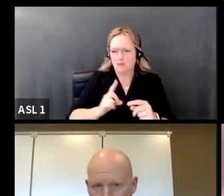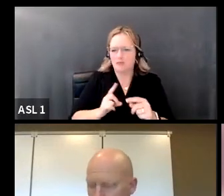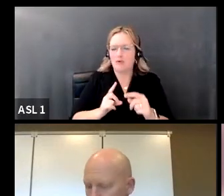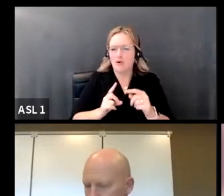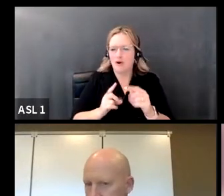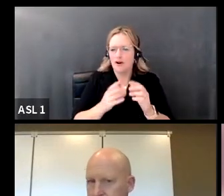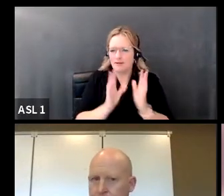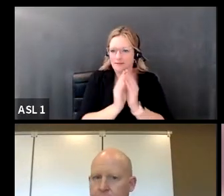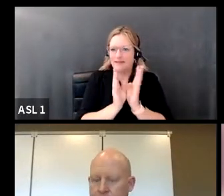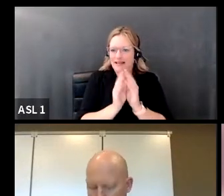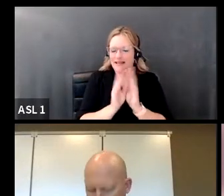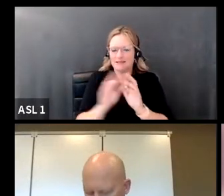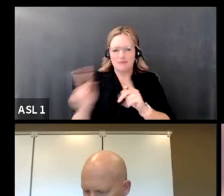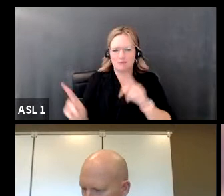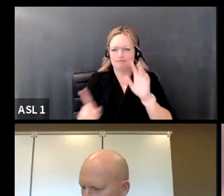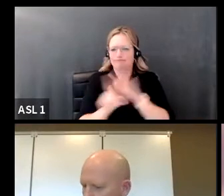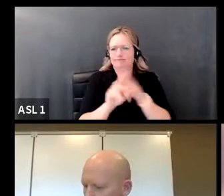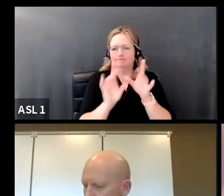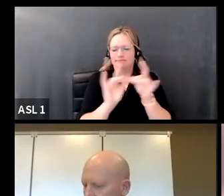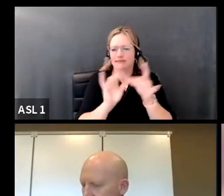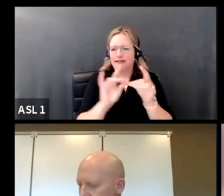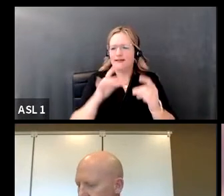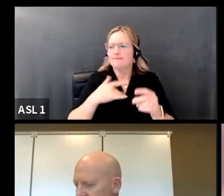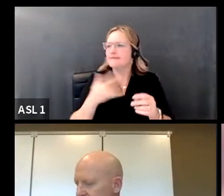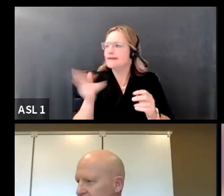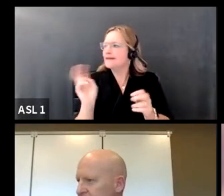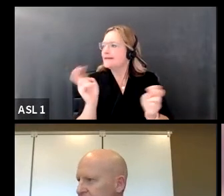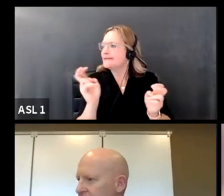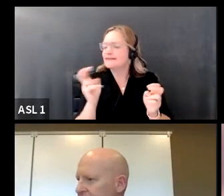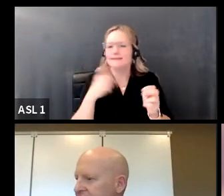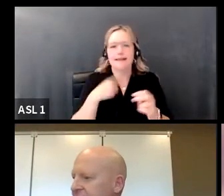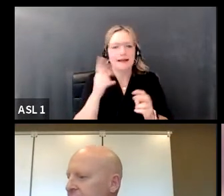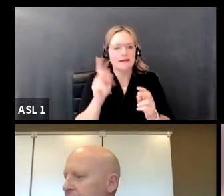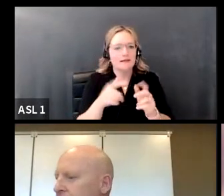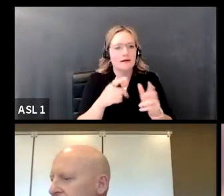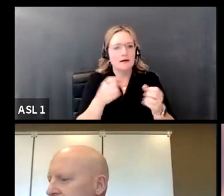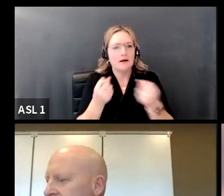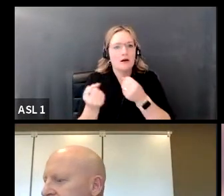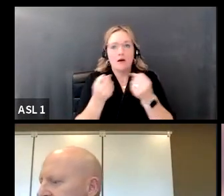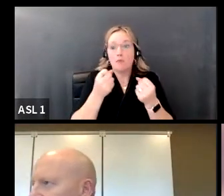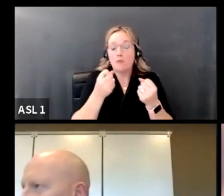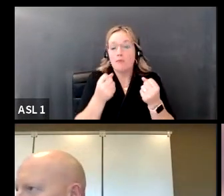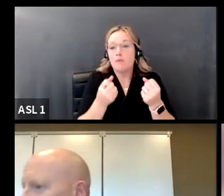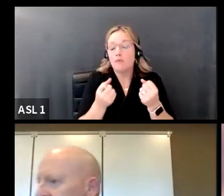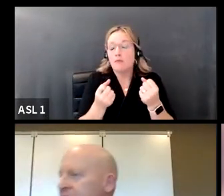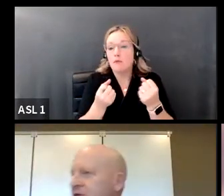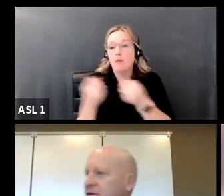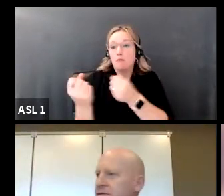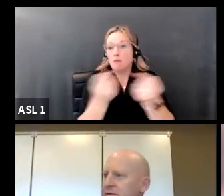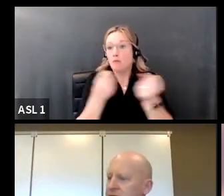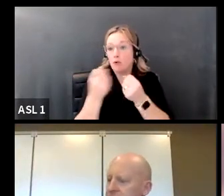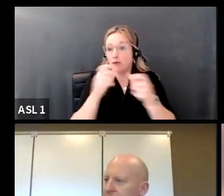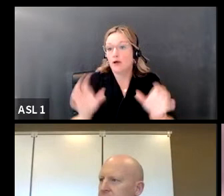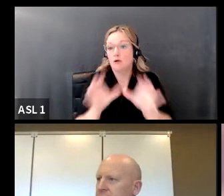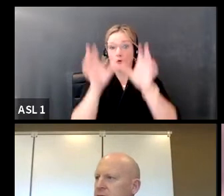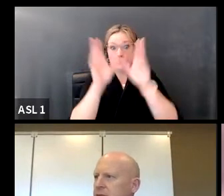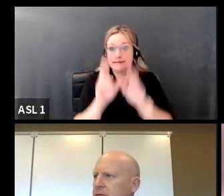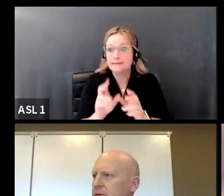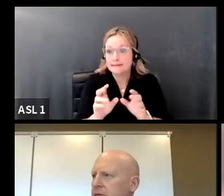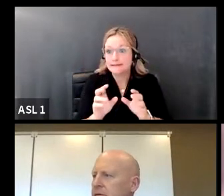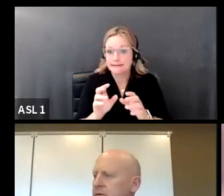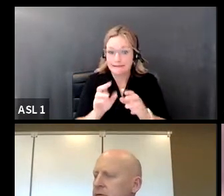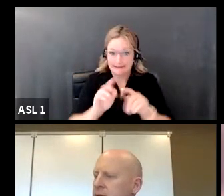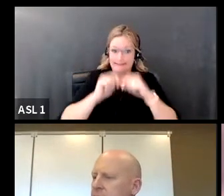suggesting that we have something like a mobile crisis unit and uh to respond in particular to mental health